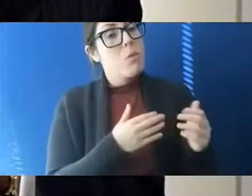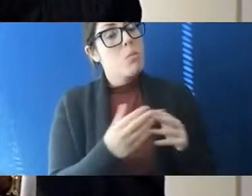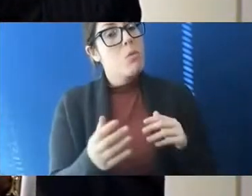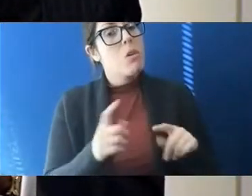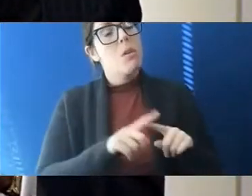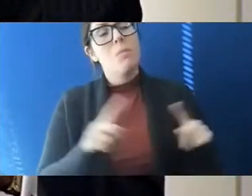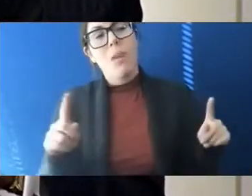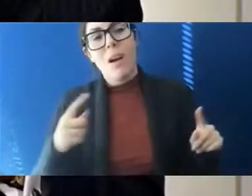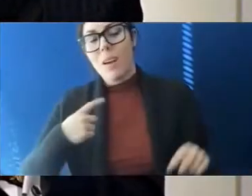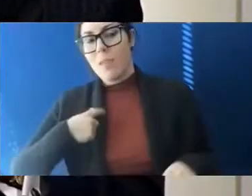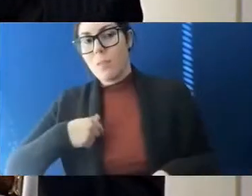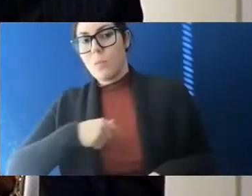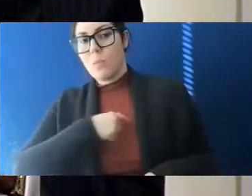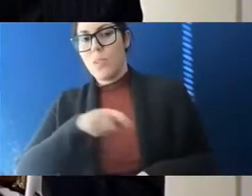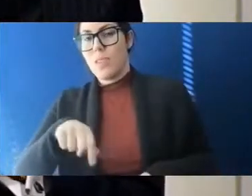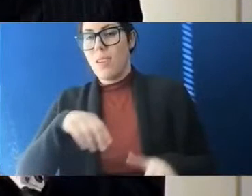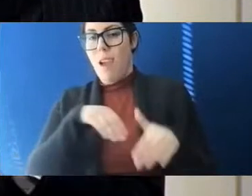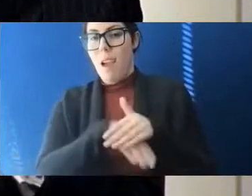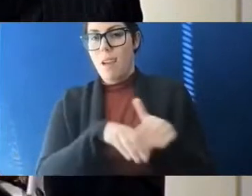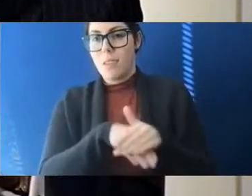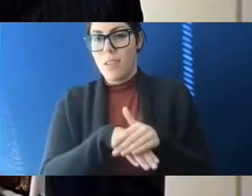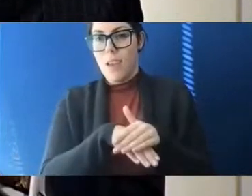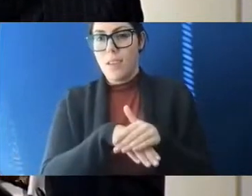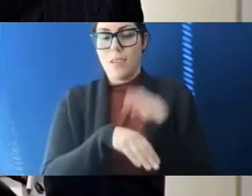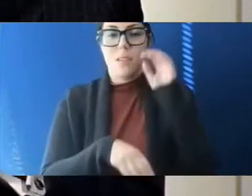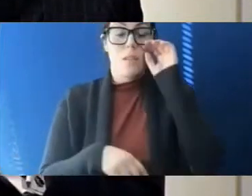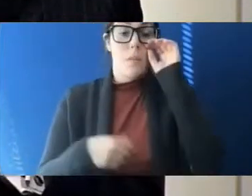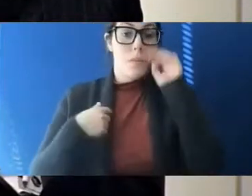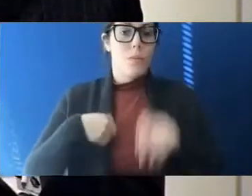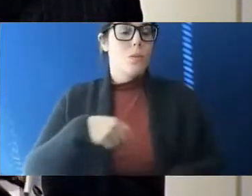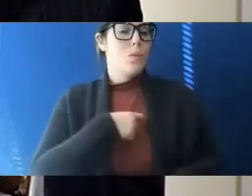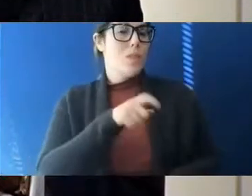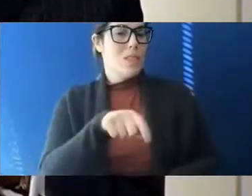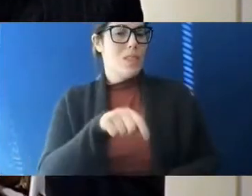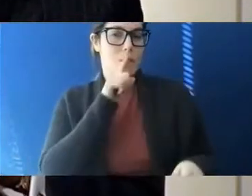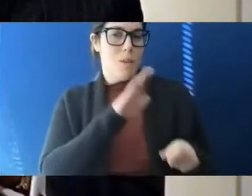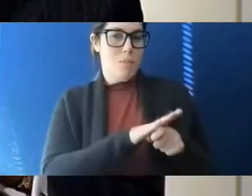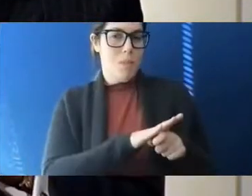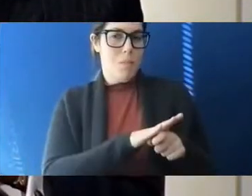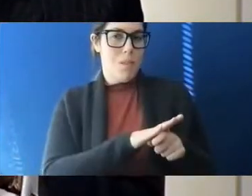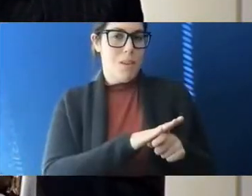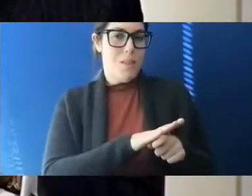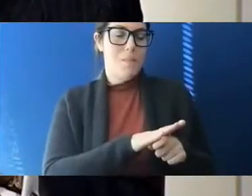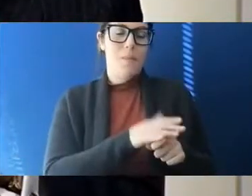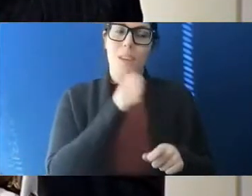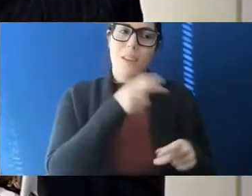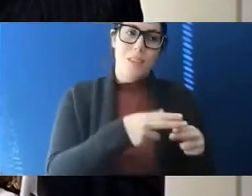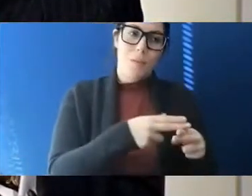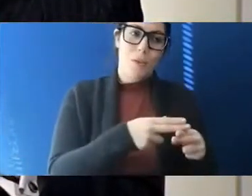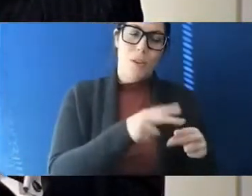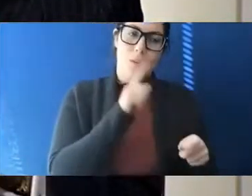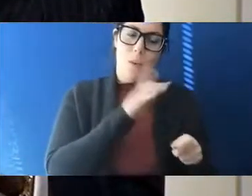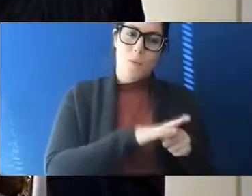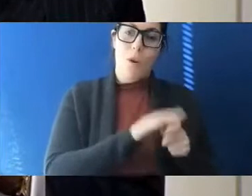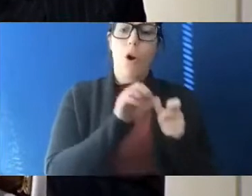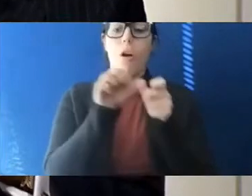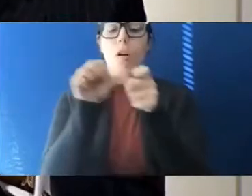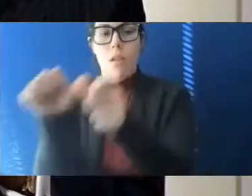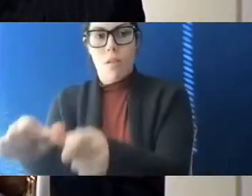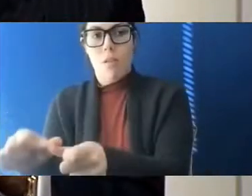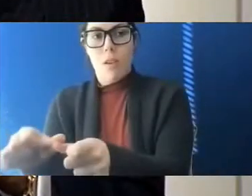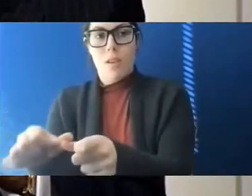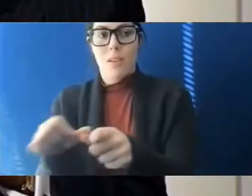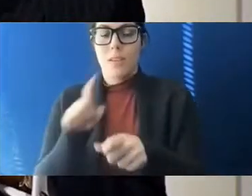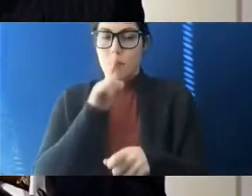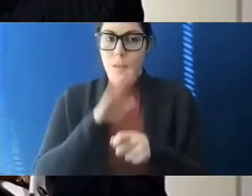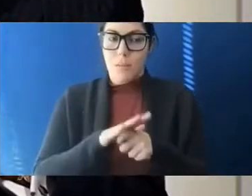need access and we need commitment that is not temporary, but is ongoing, and an